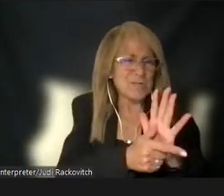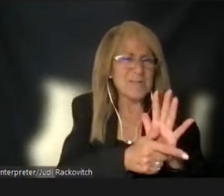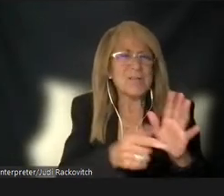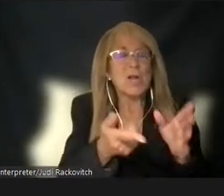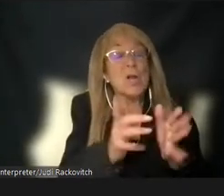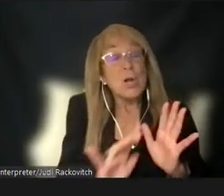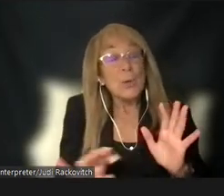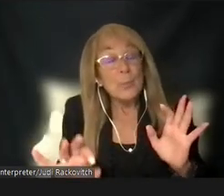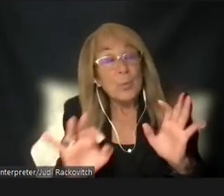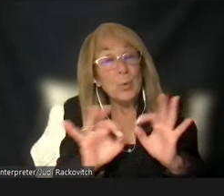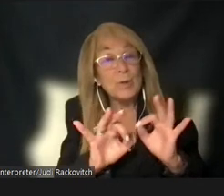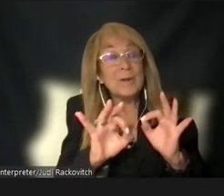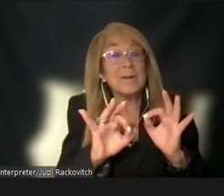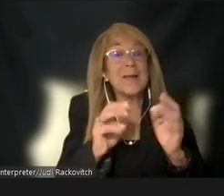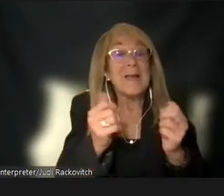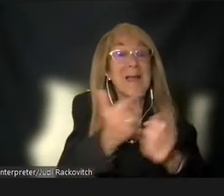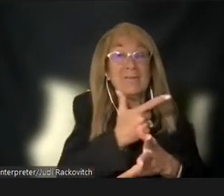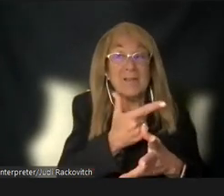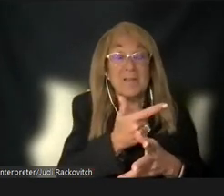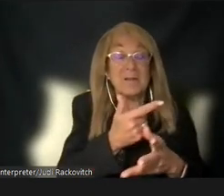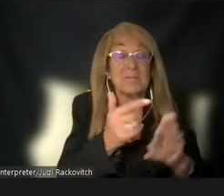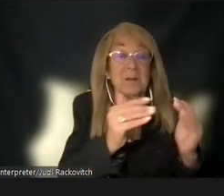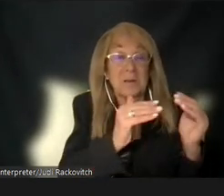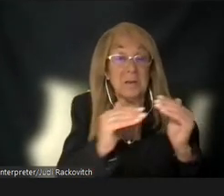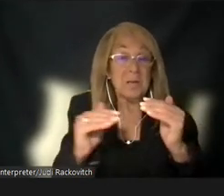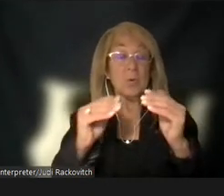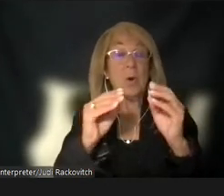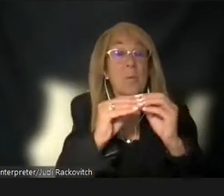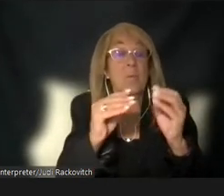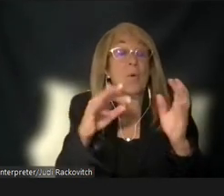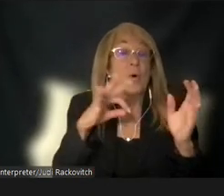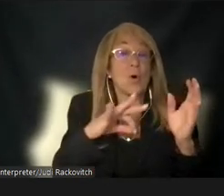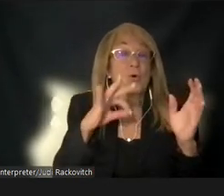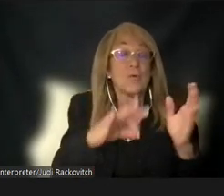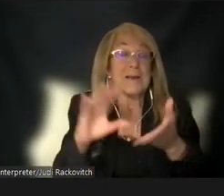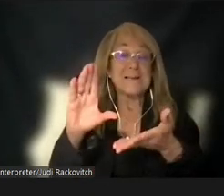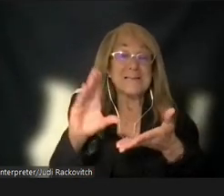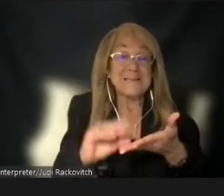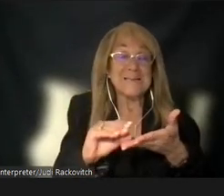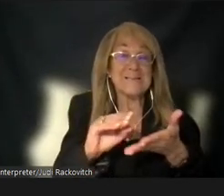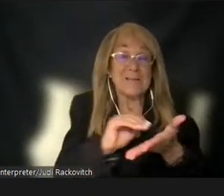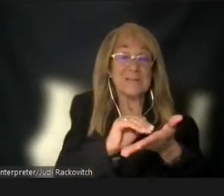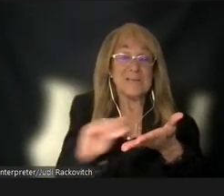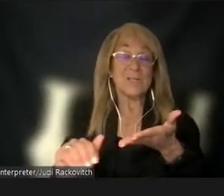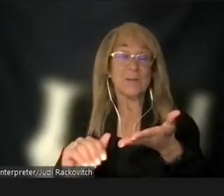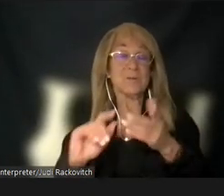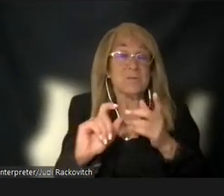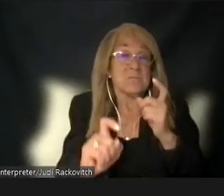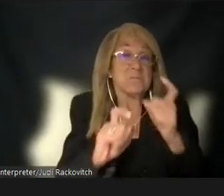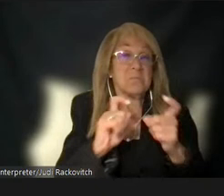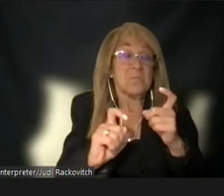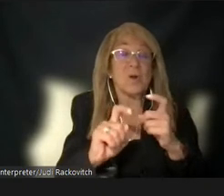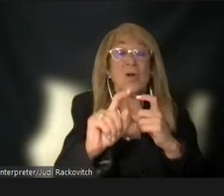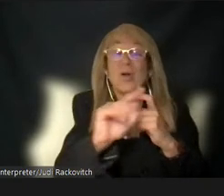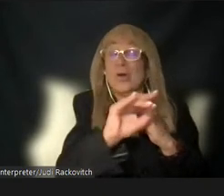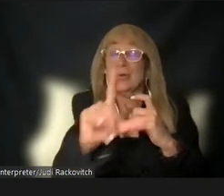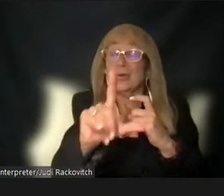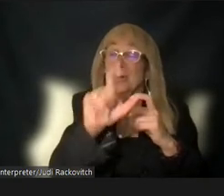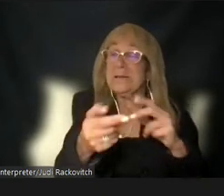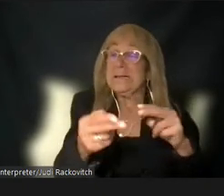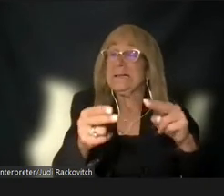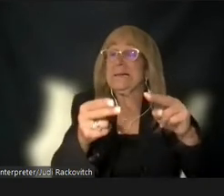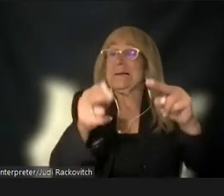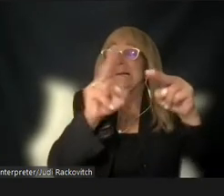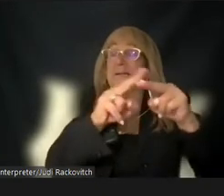Importantly, all else being equal, the more credits, discounts, and or exemptions that are given, the higher the toll must be in order to meet the project's